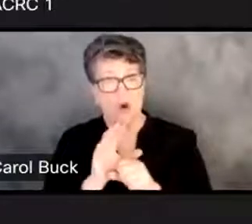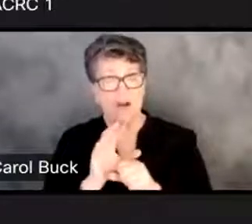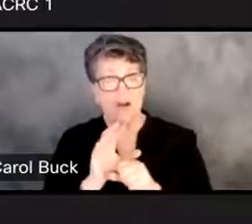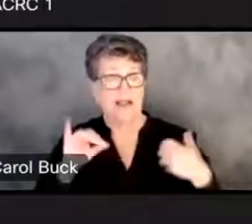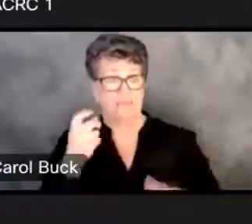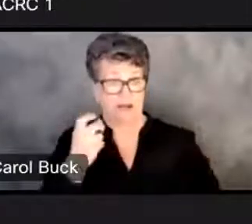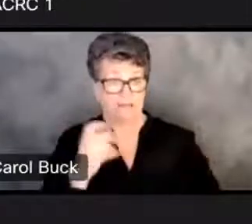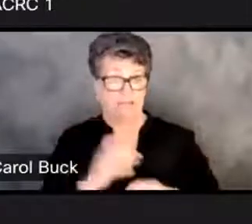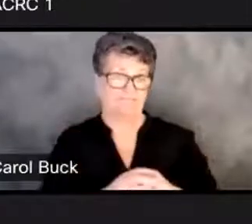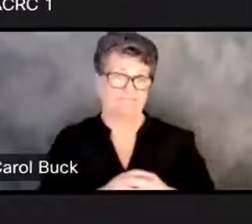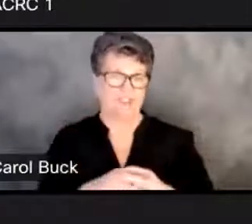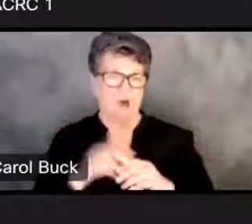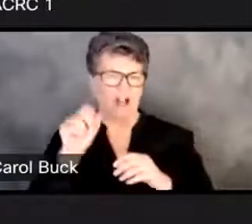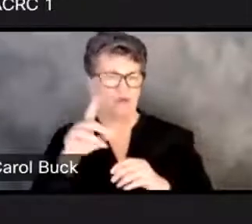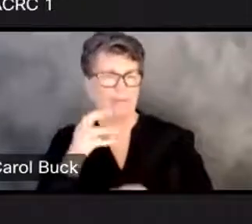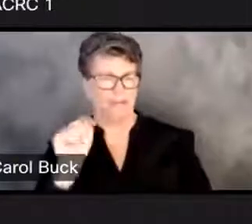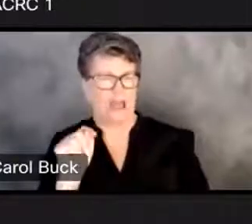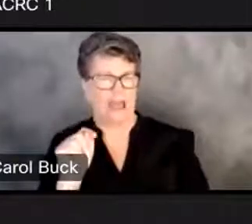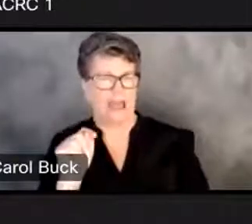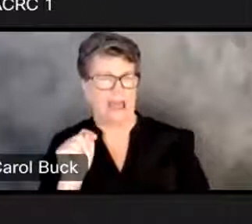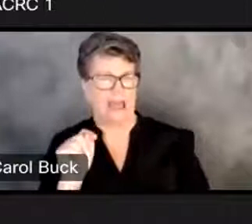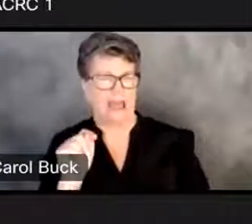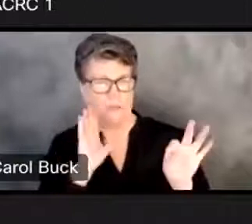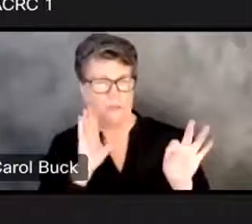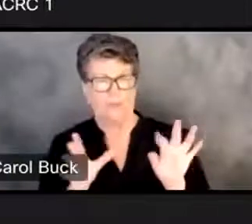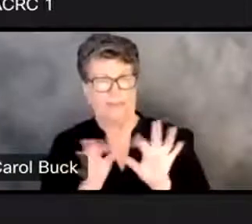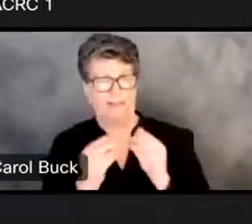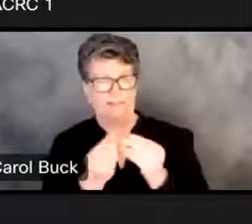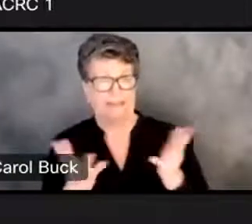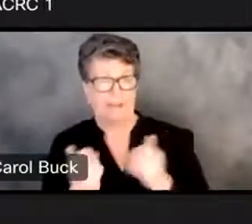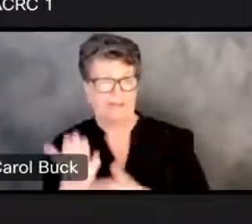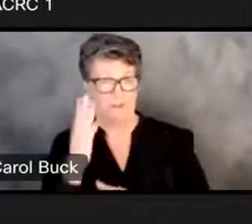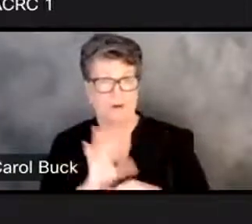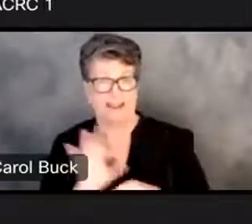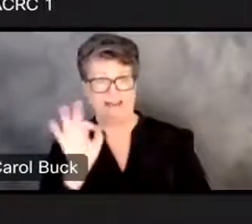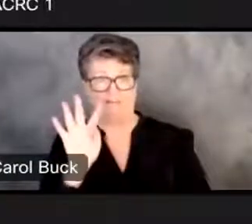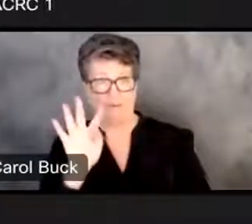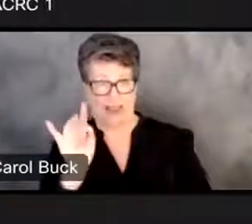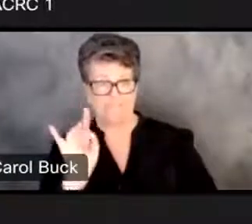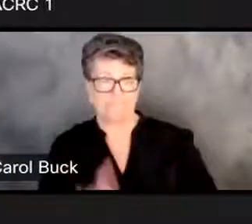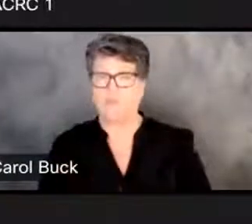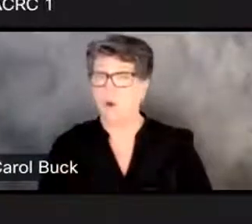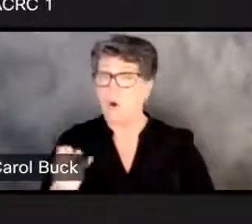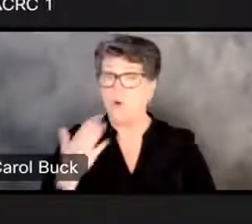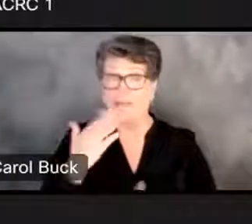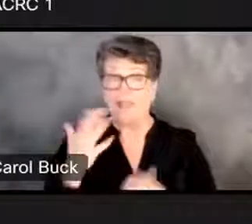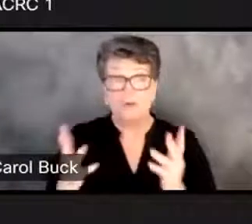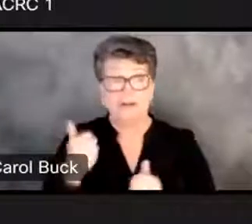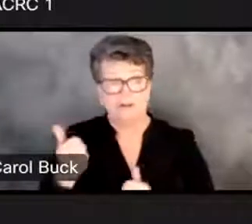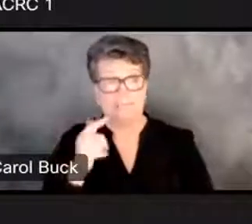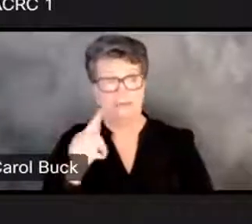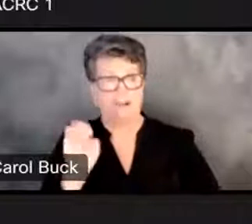I'll drop the link in the chat, but that message came out this morning at 9:48. Oh, thank you so much. That's great,